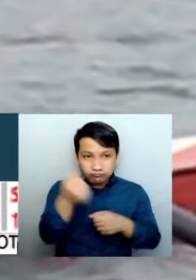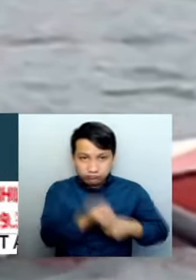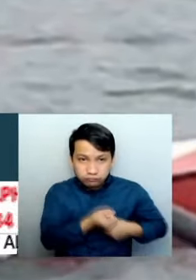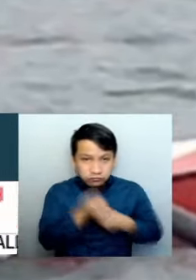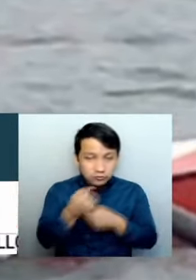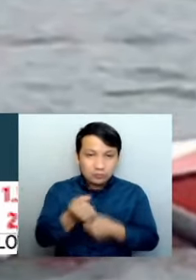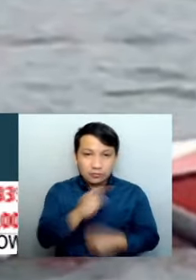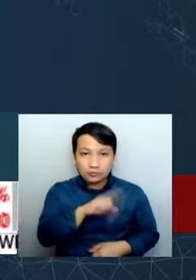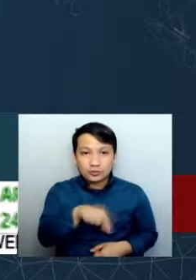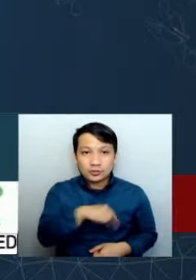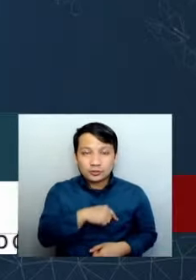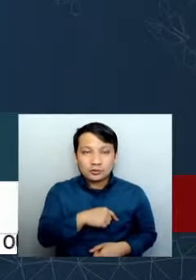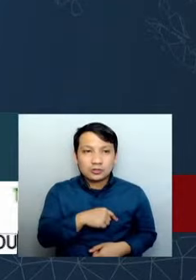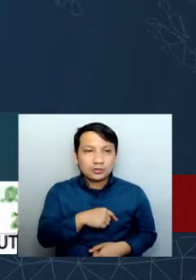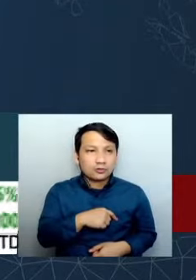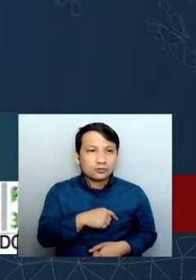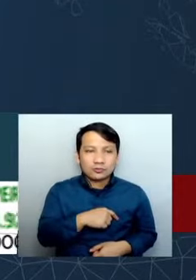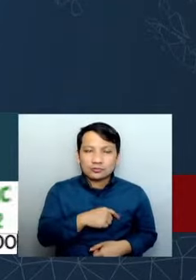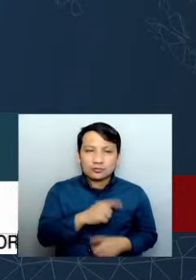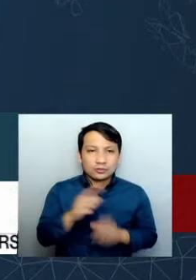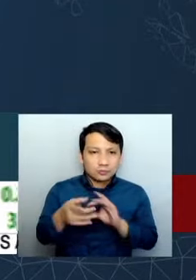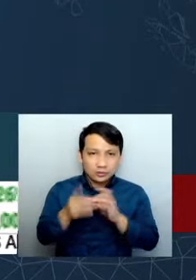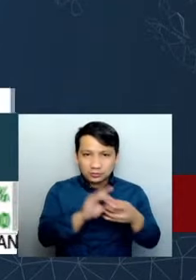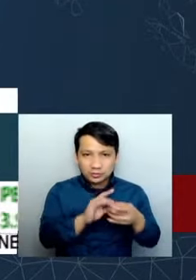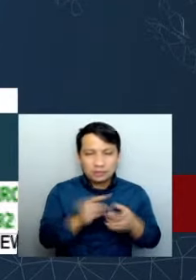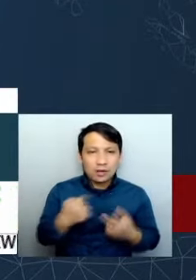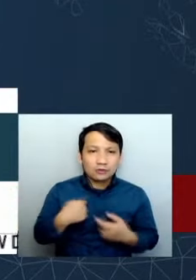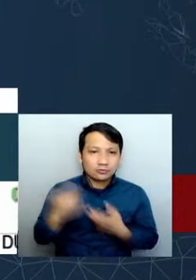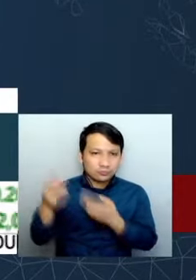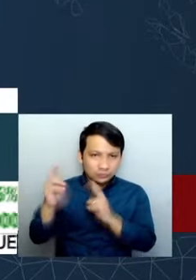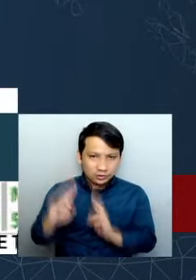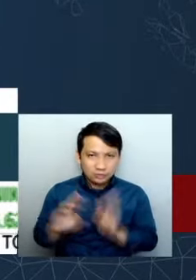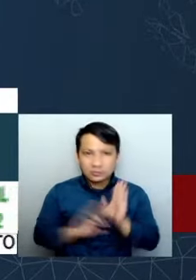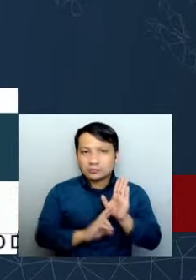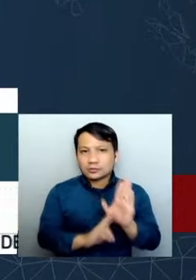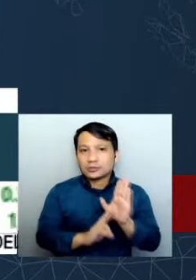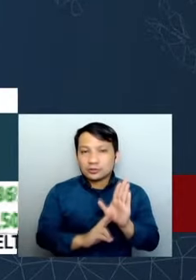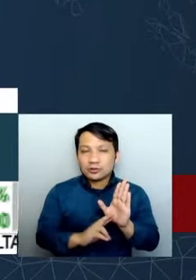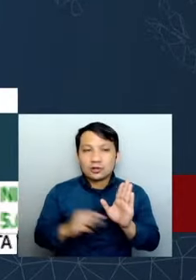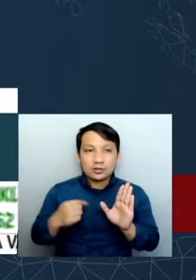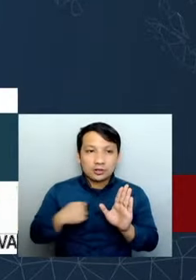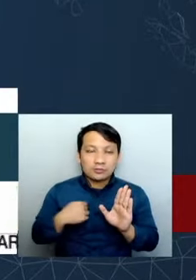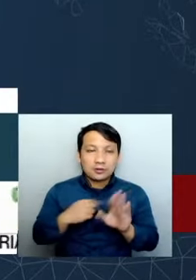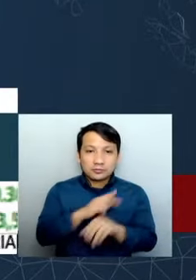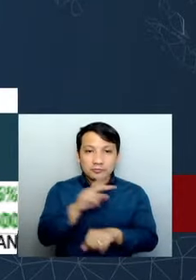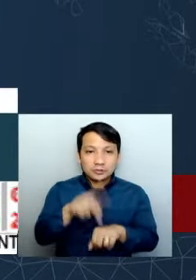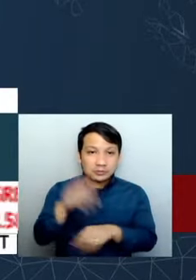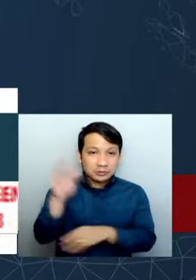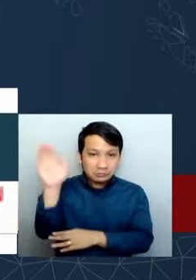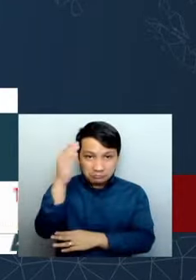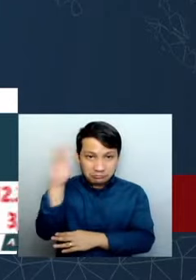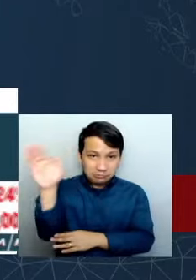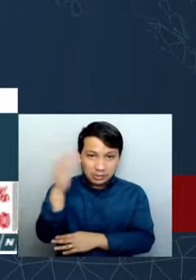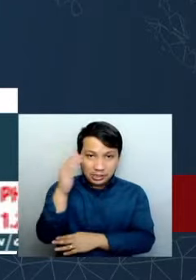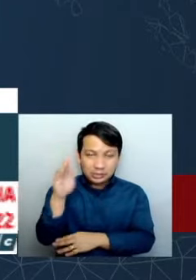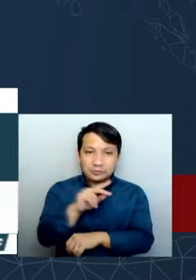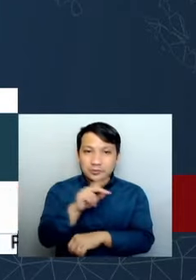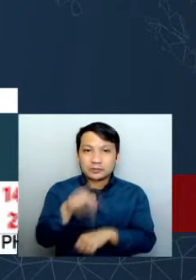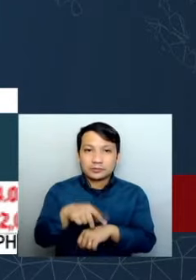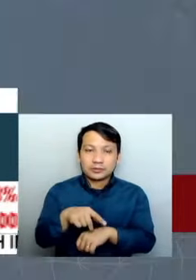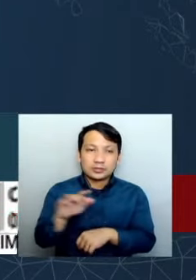Games in 2 decades. Isang karangalan din po na may represent ulit yung watawat ng Pilipinas sa Olympics